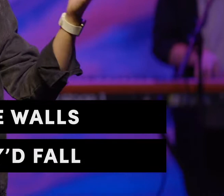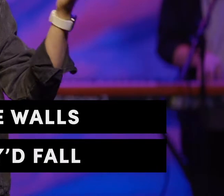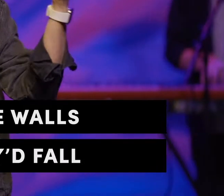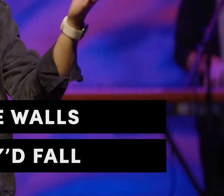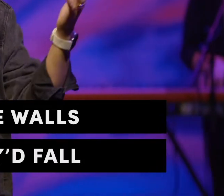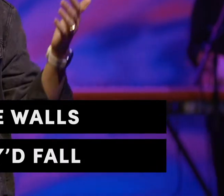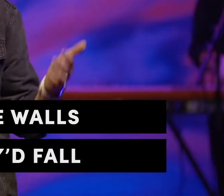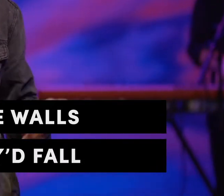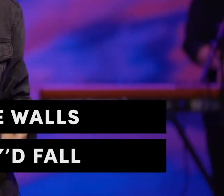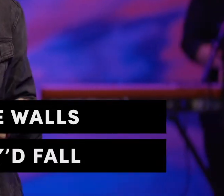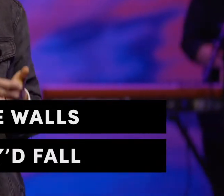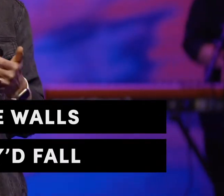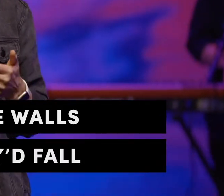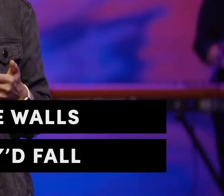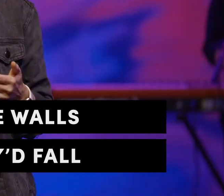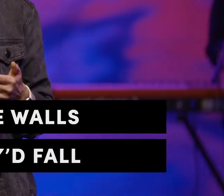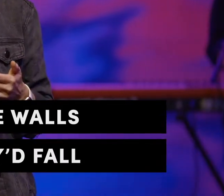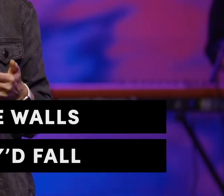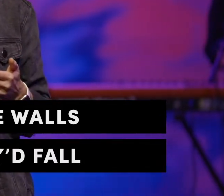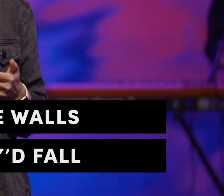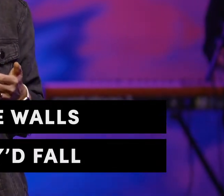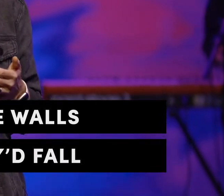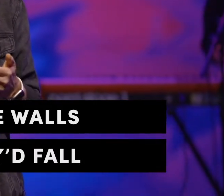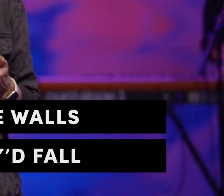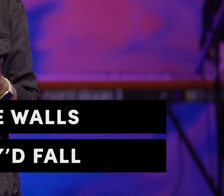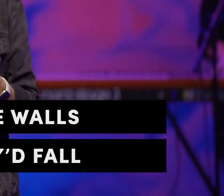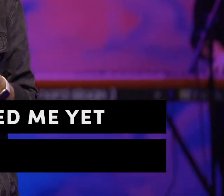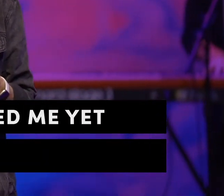I thought by now they'd fall.